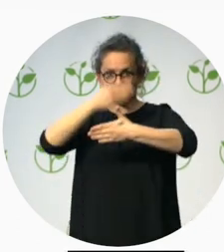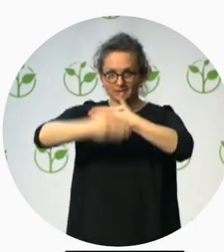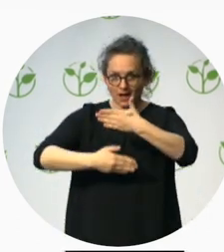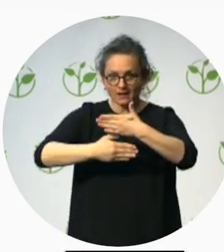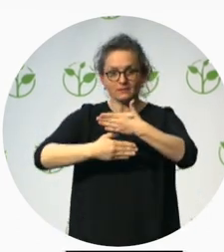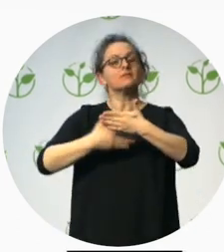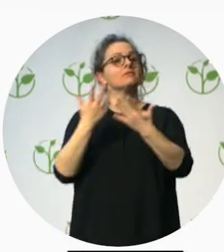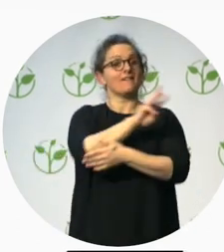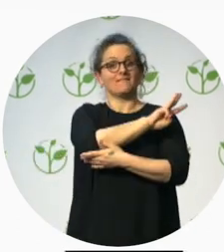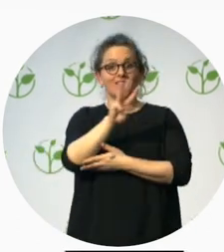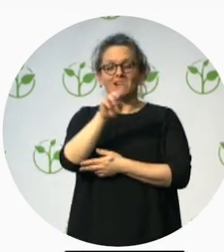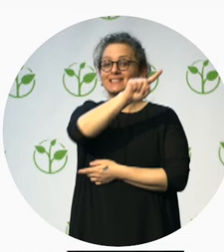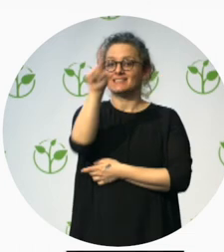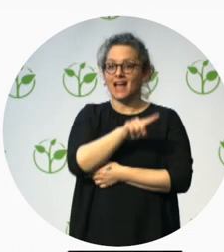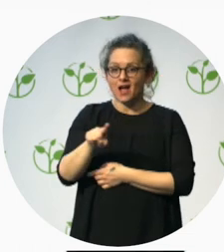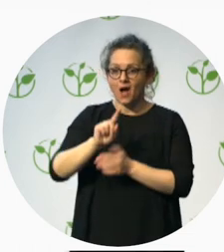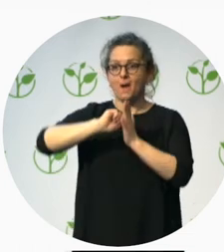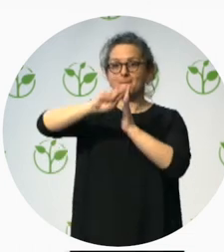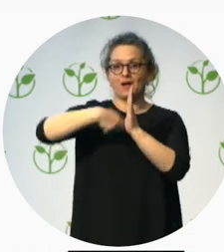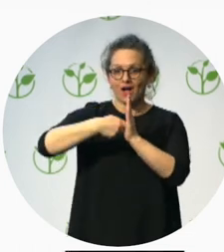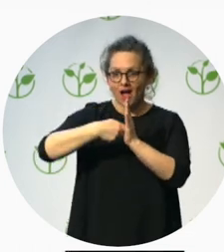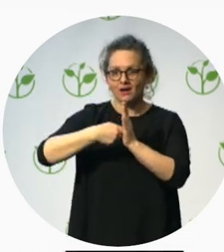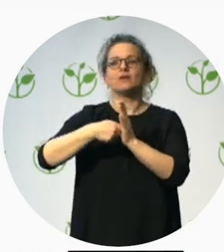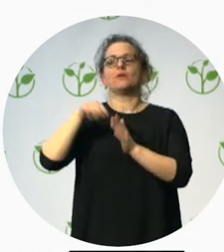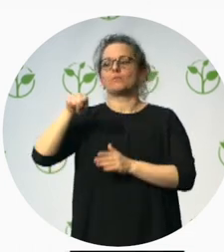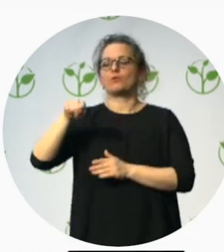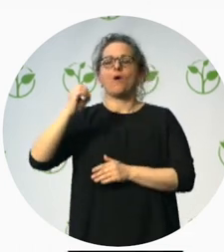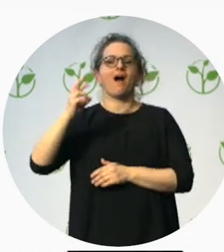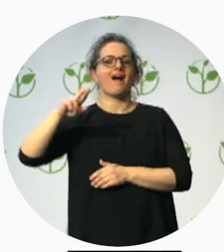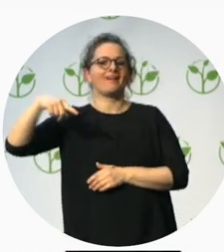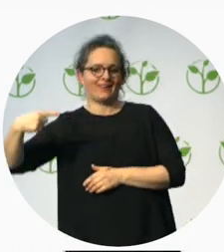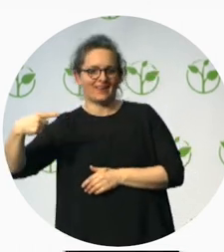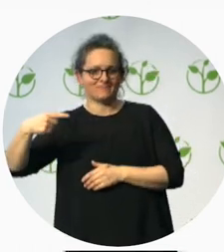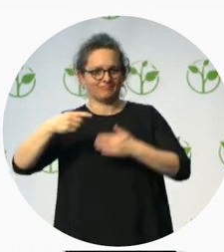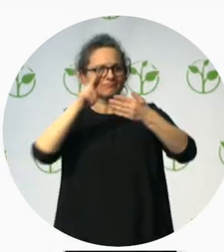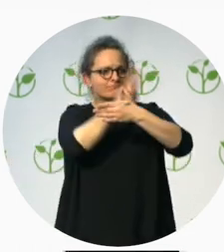www.zeroproject.org, which we continually update and develop.